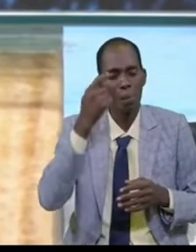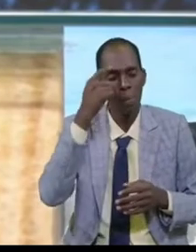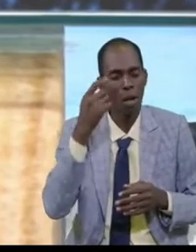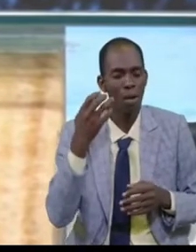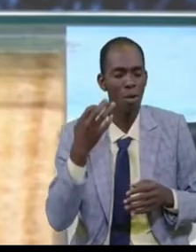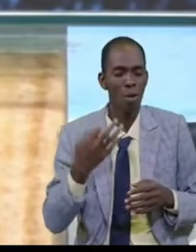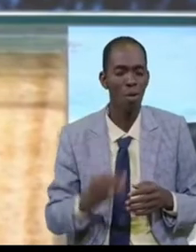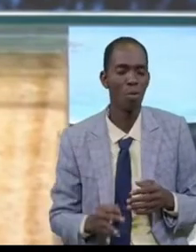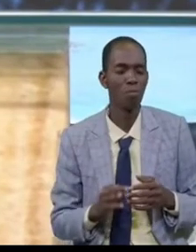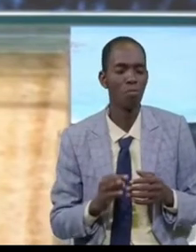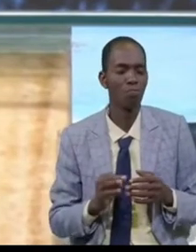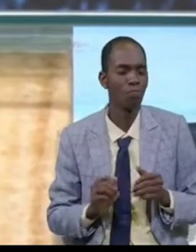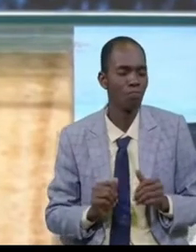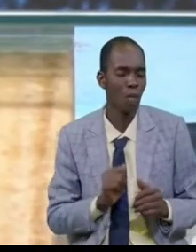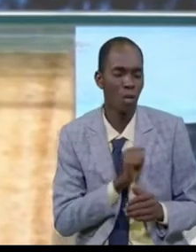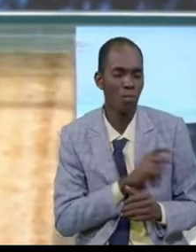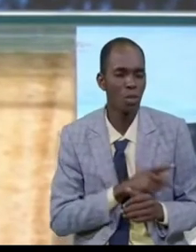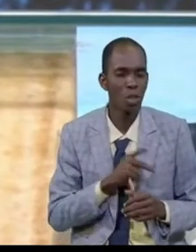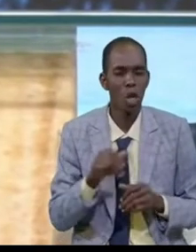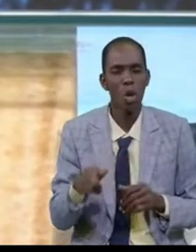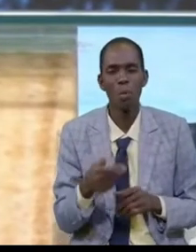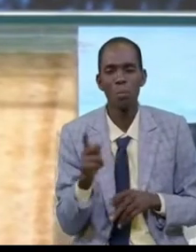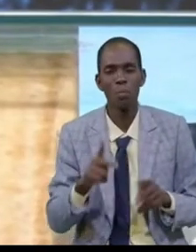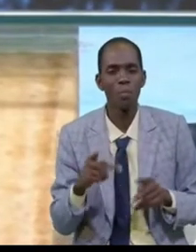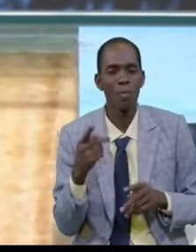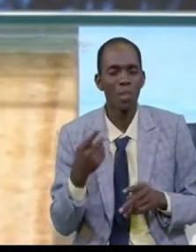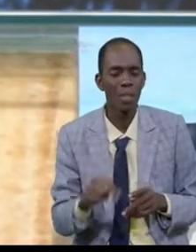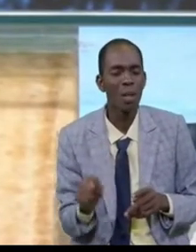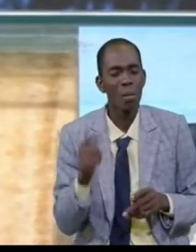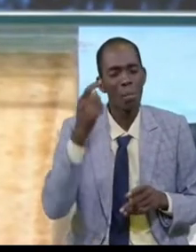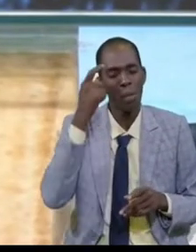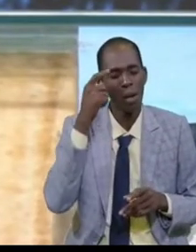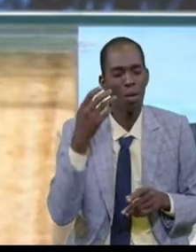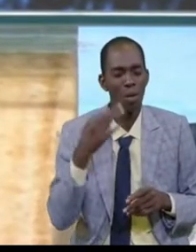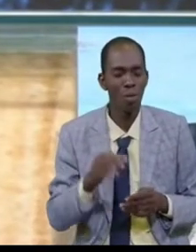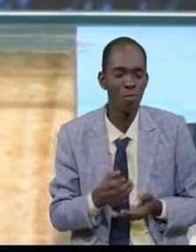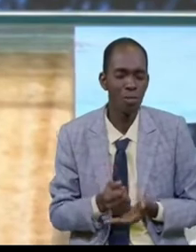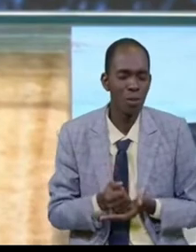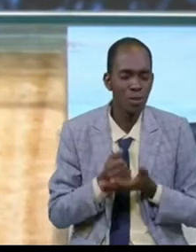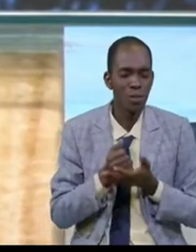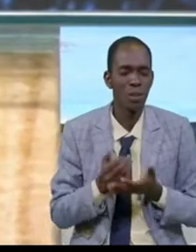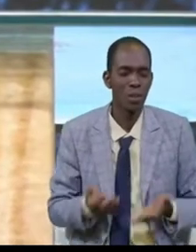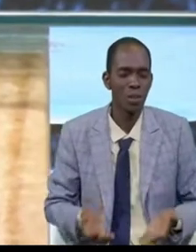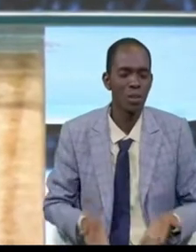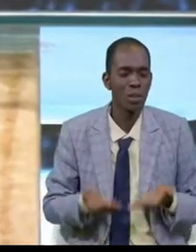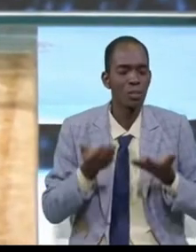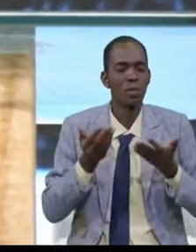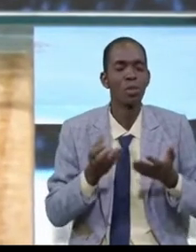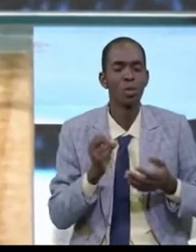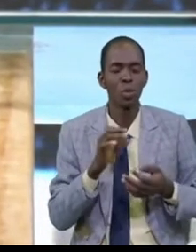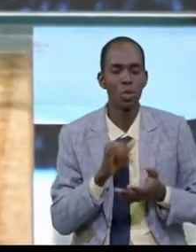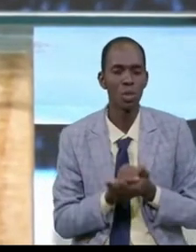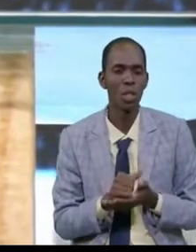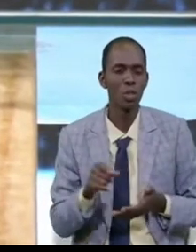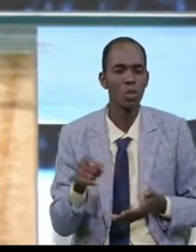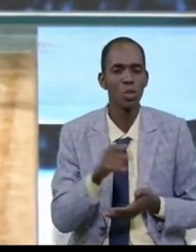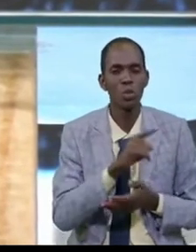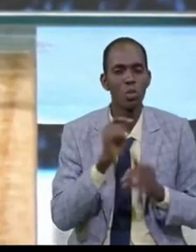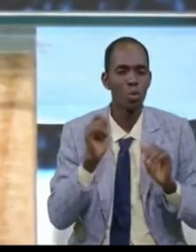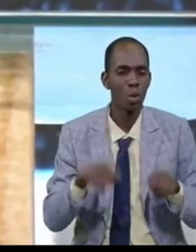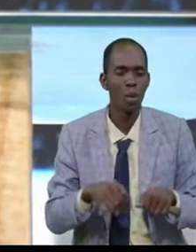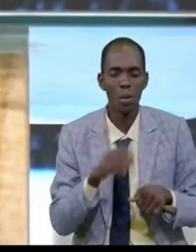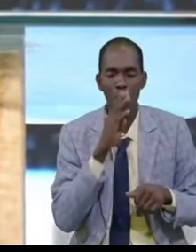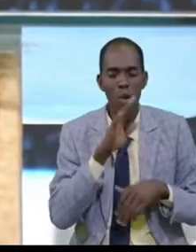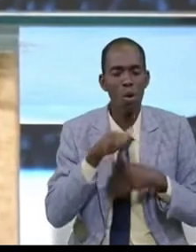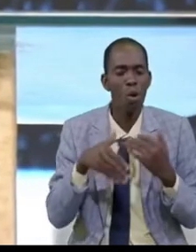of appreciating other people and the mind of raising them up, lifting them up, so that they will be all the